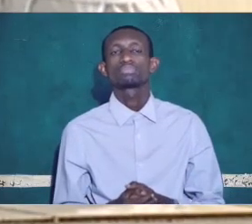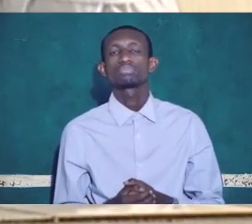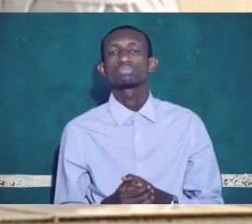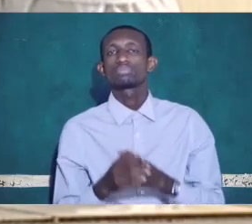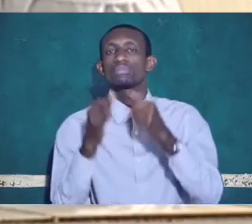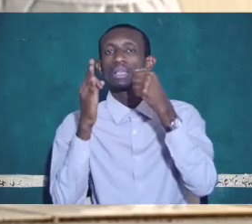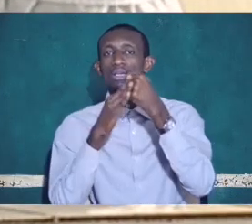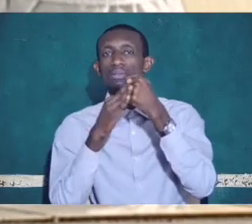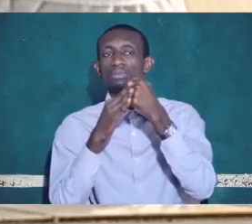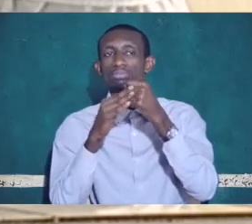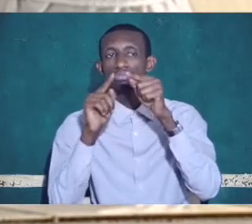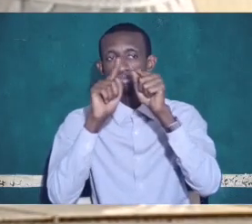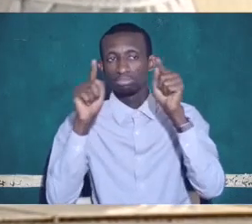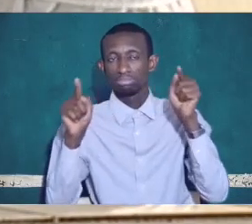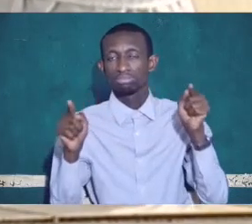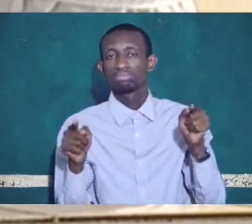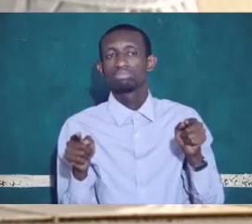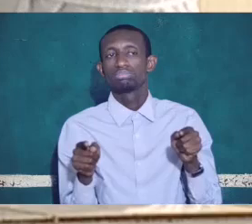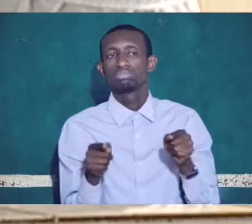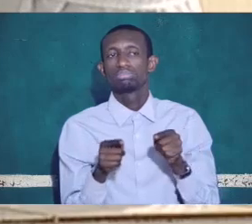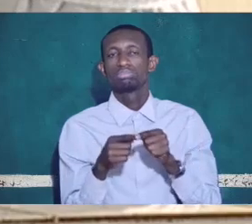the second energy level,